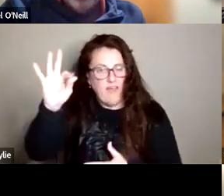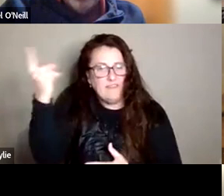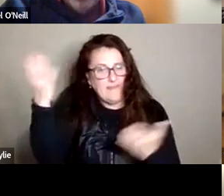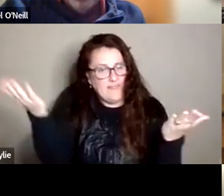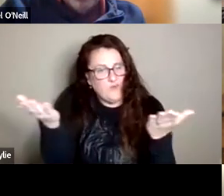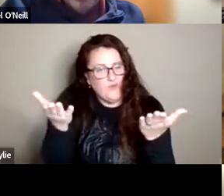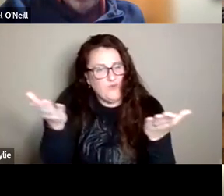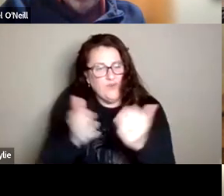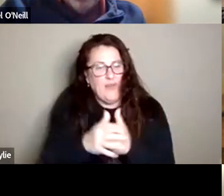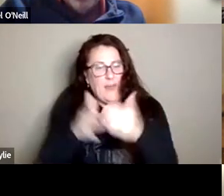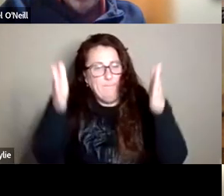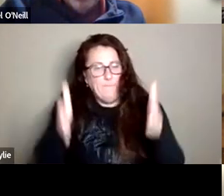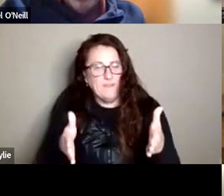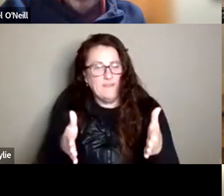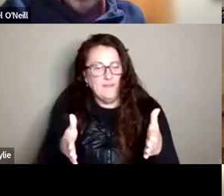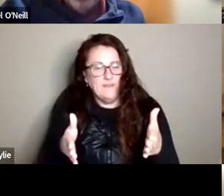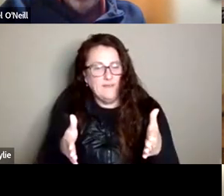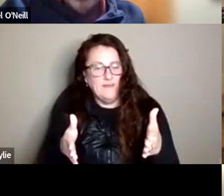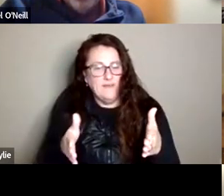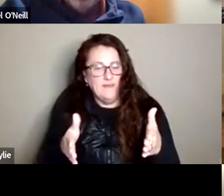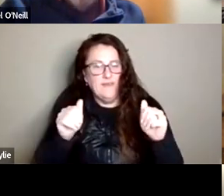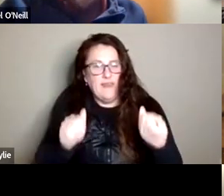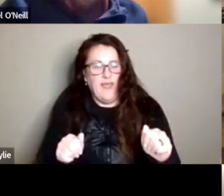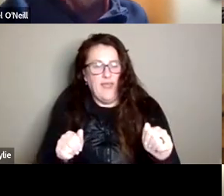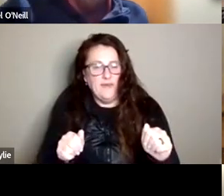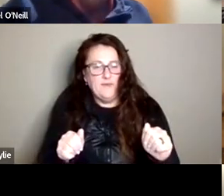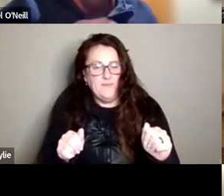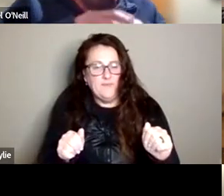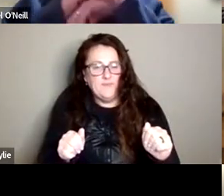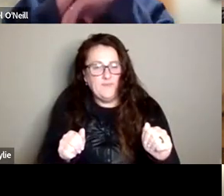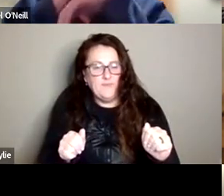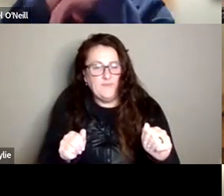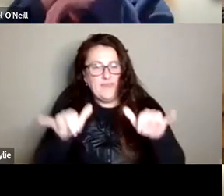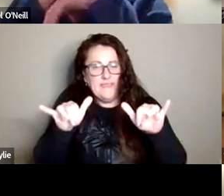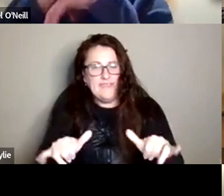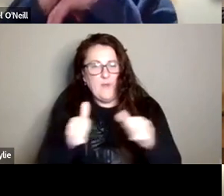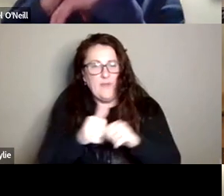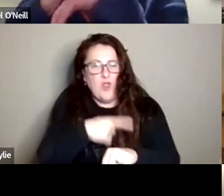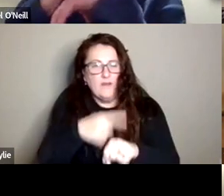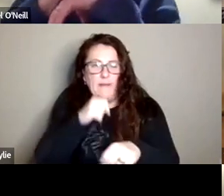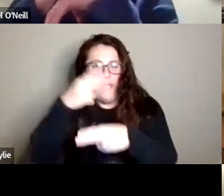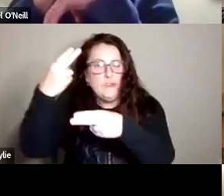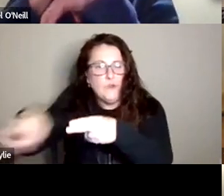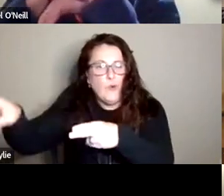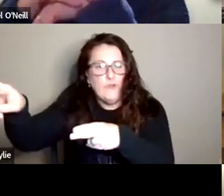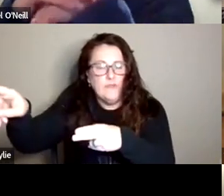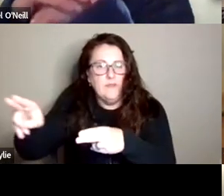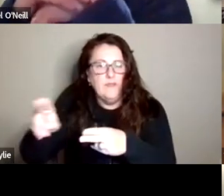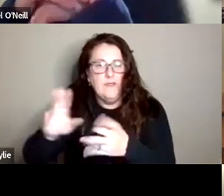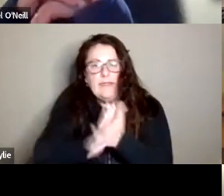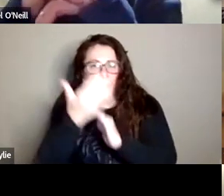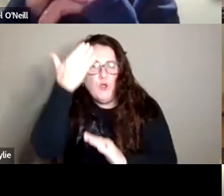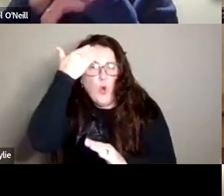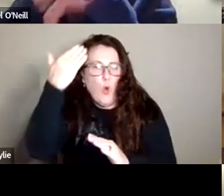Let's find the person that can be with us for a longer time than just the time to get to know the district, and